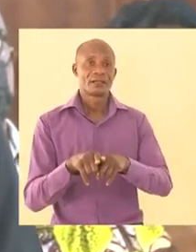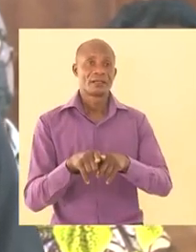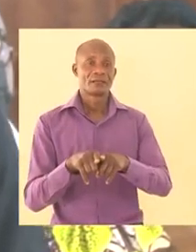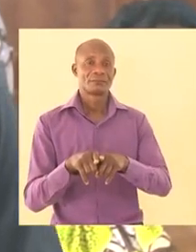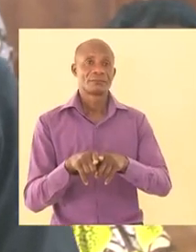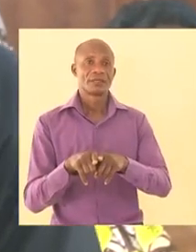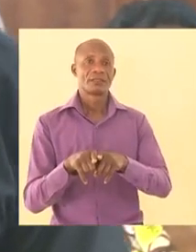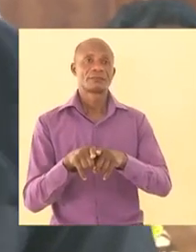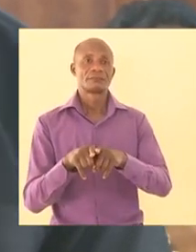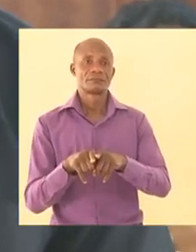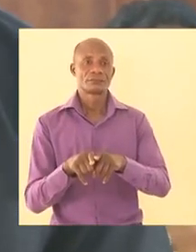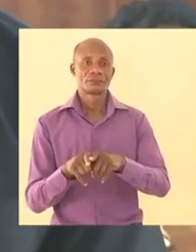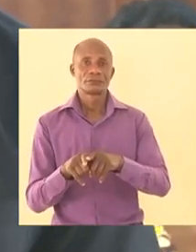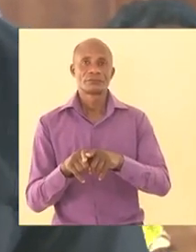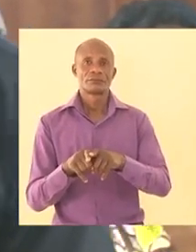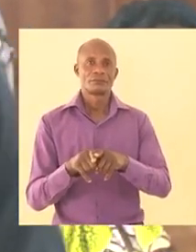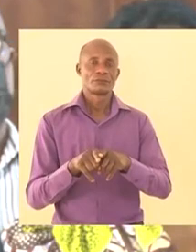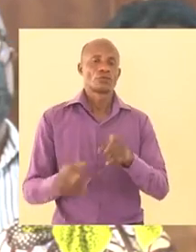sweeping against the tide.